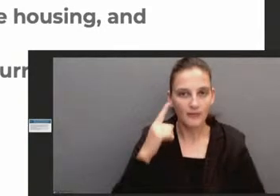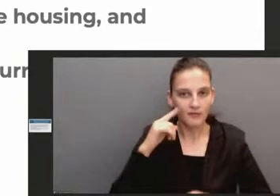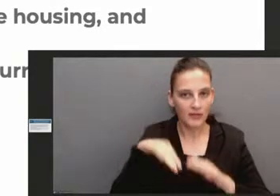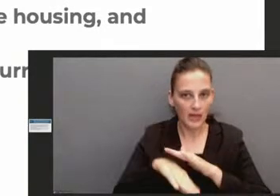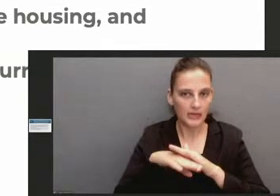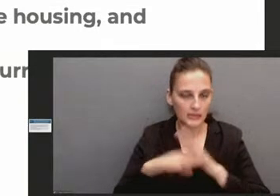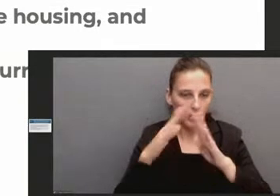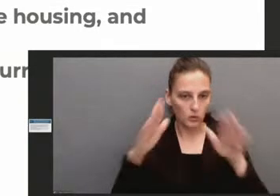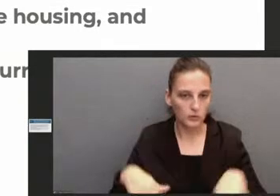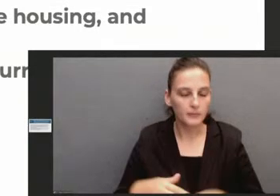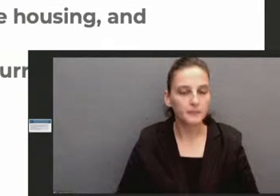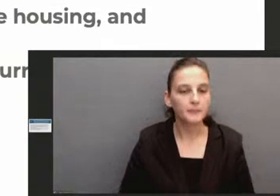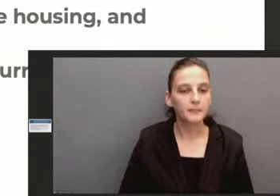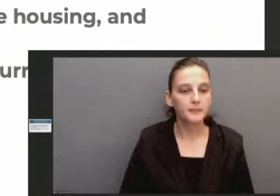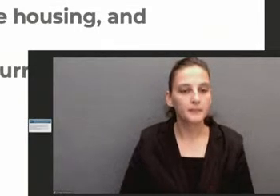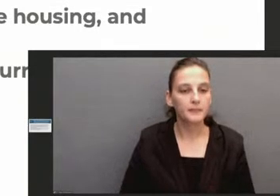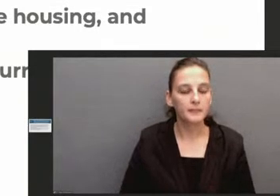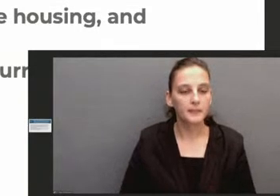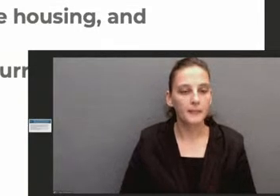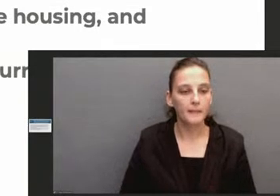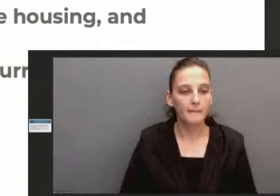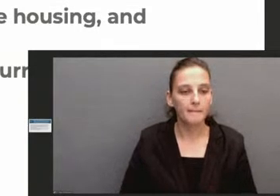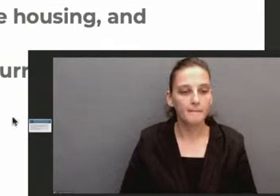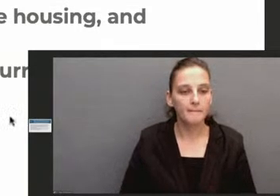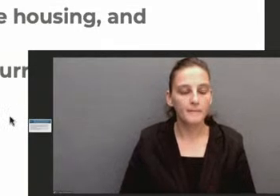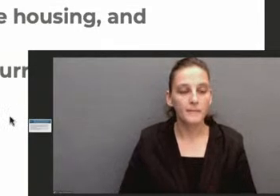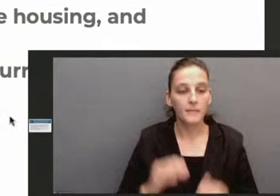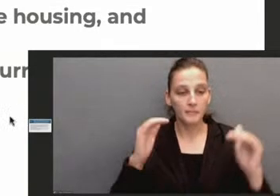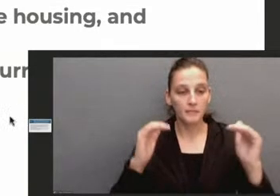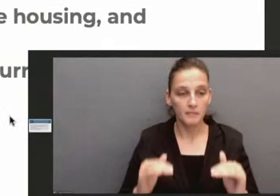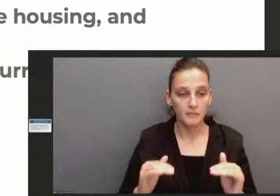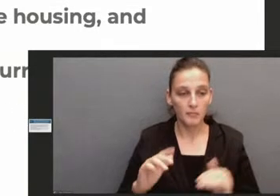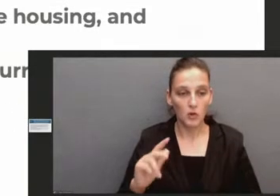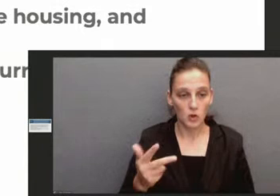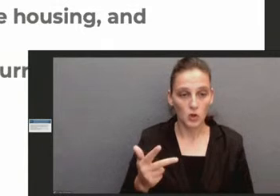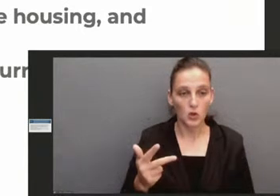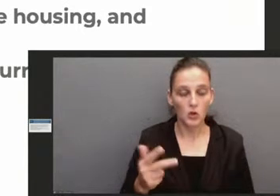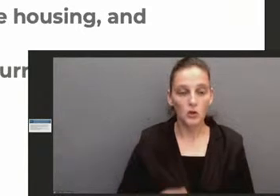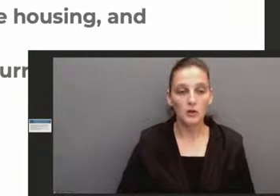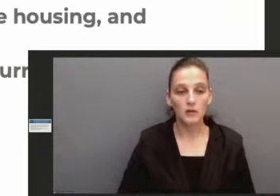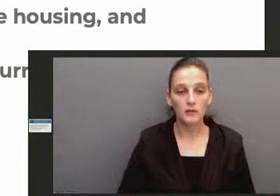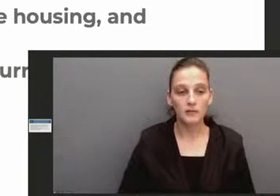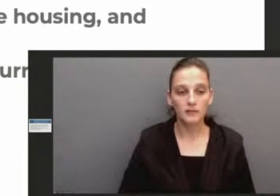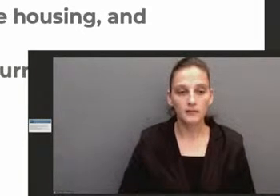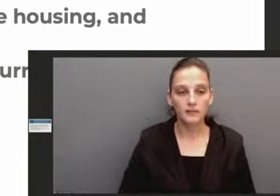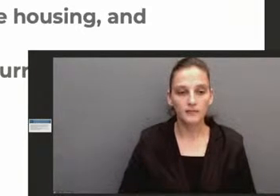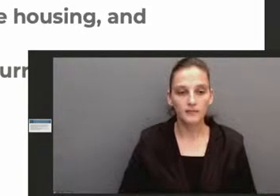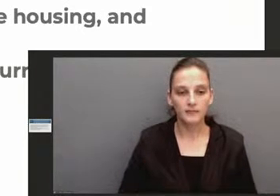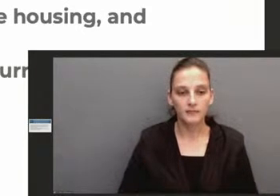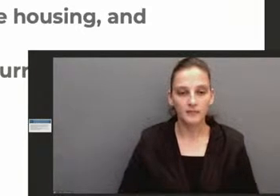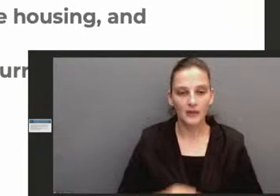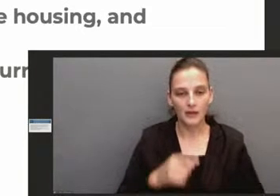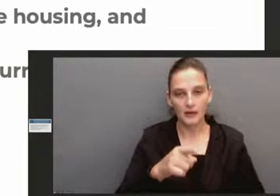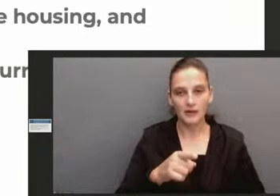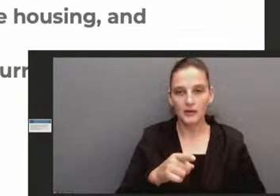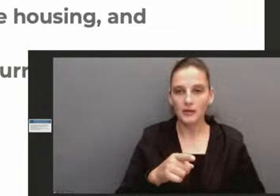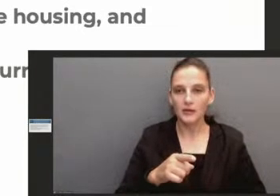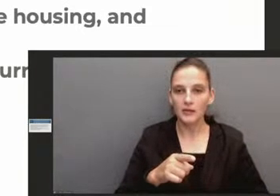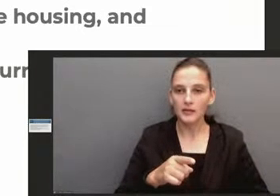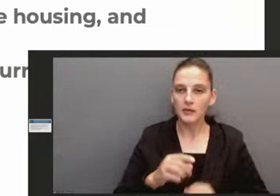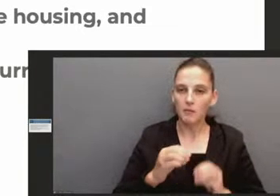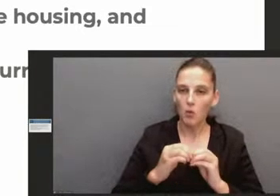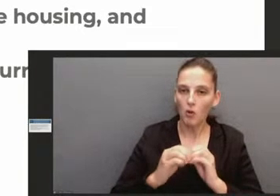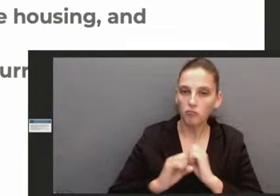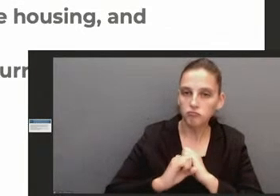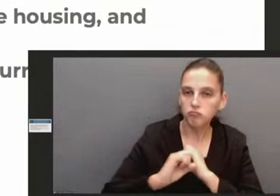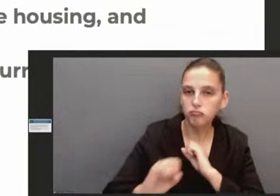housing. And the third is to really, this is much more longer, but to really increase